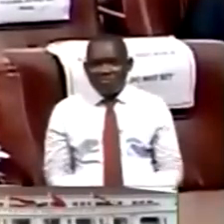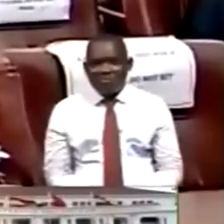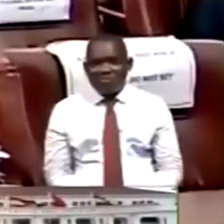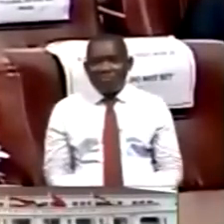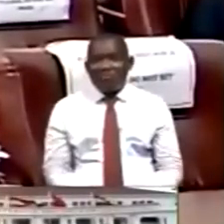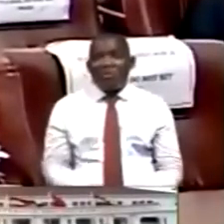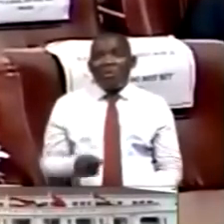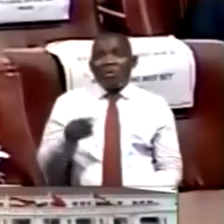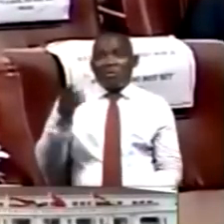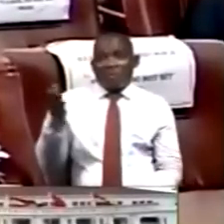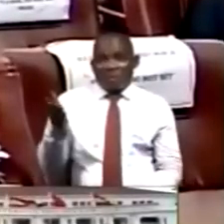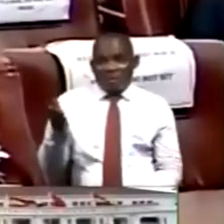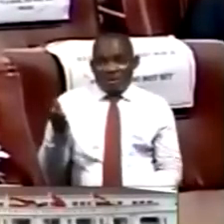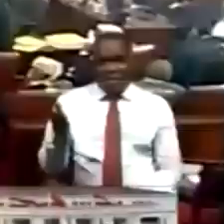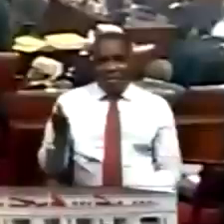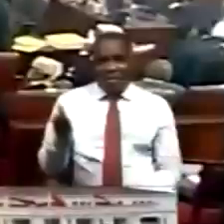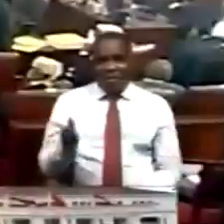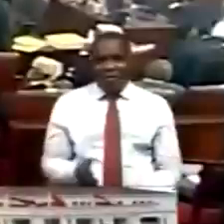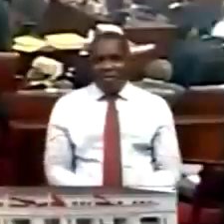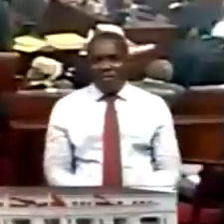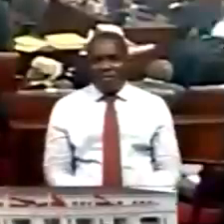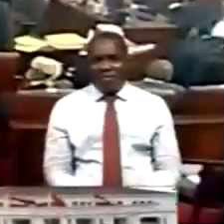he was okay. There. Mr. Amenuvor, you go on.